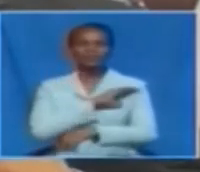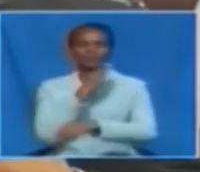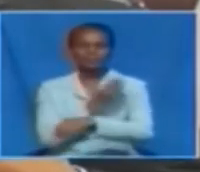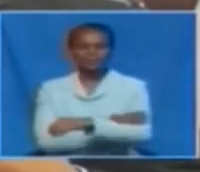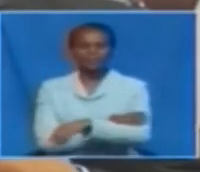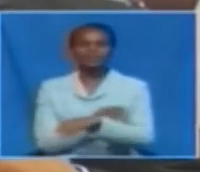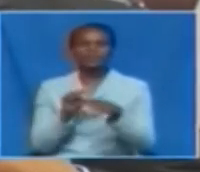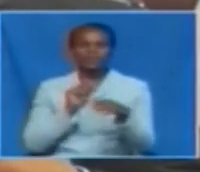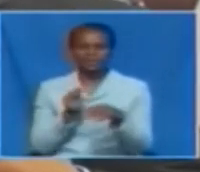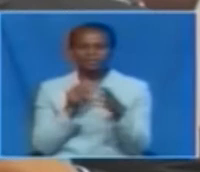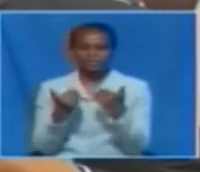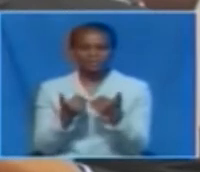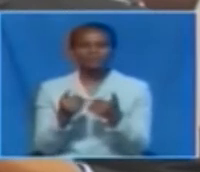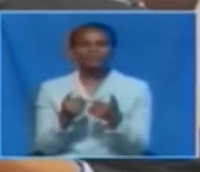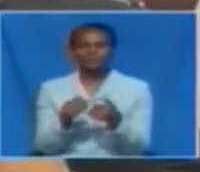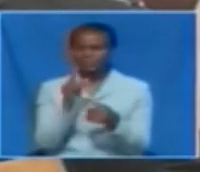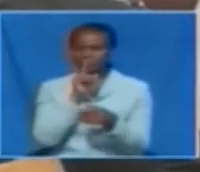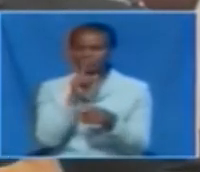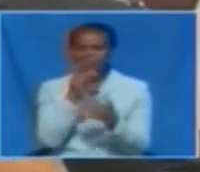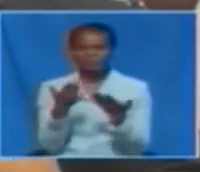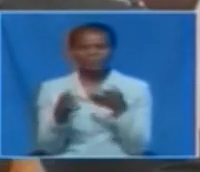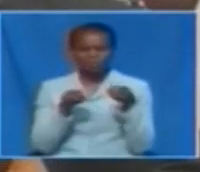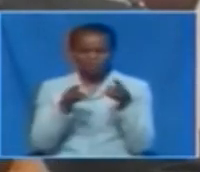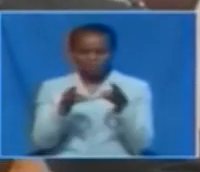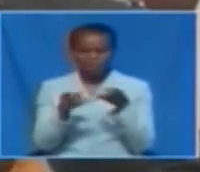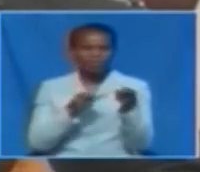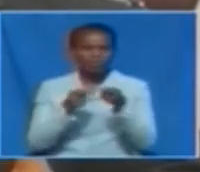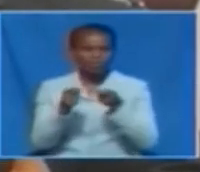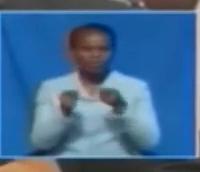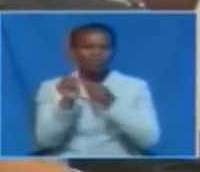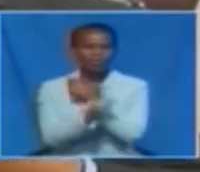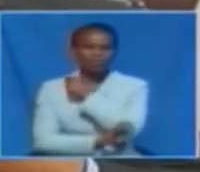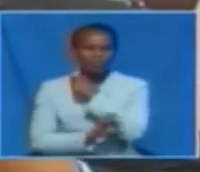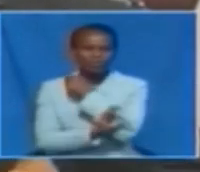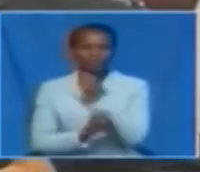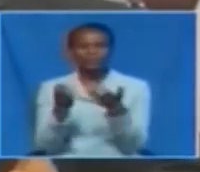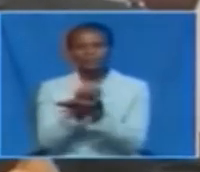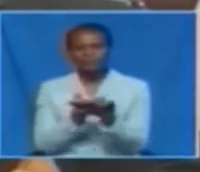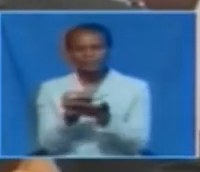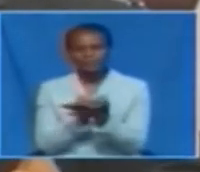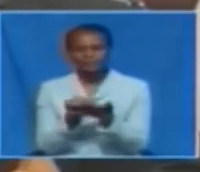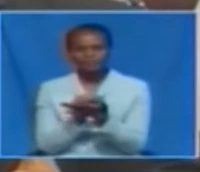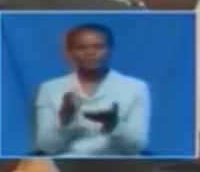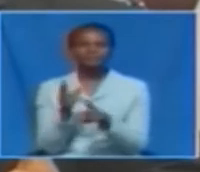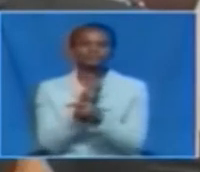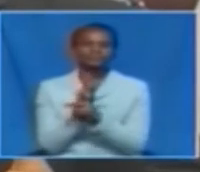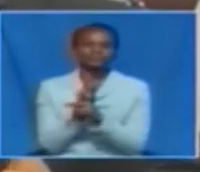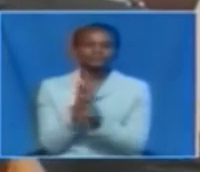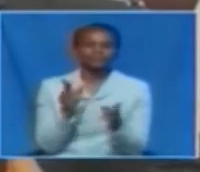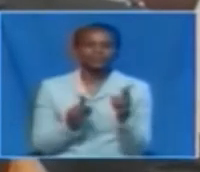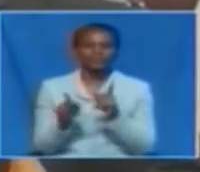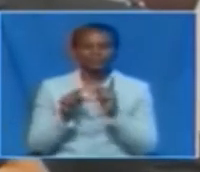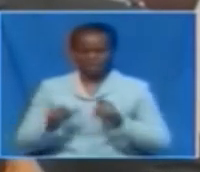case, you are going to find out that the way we run the economy of this country, the way we cared about